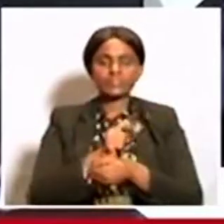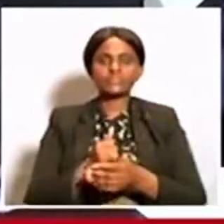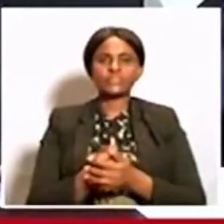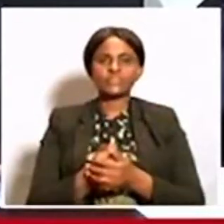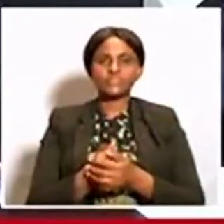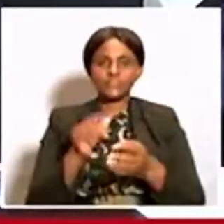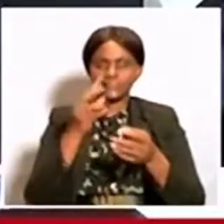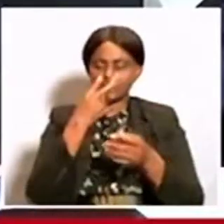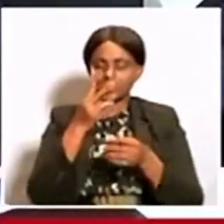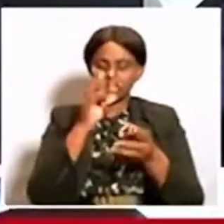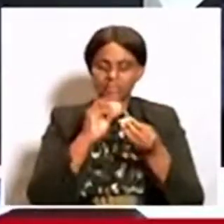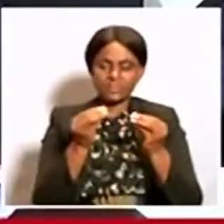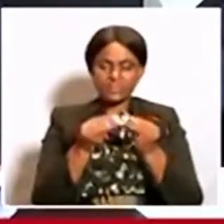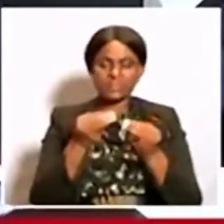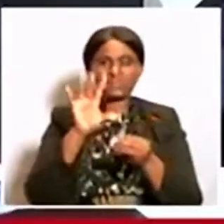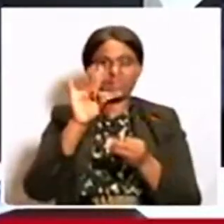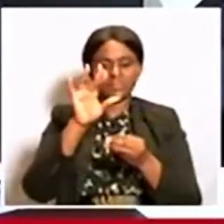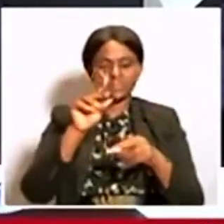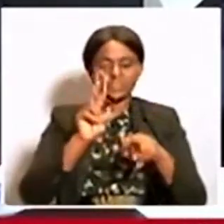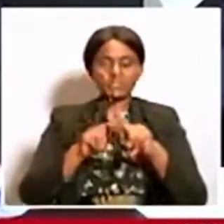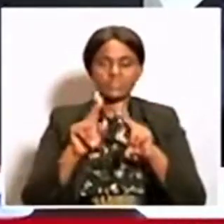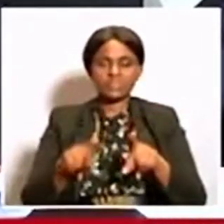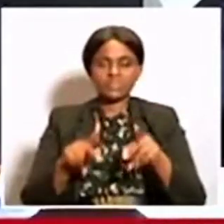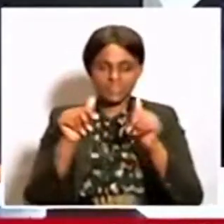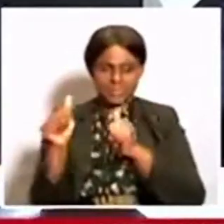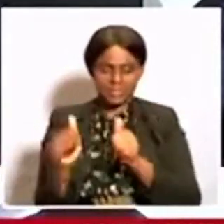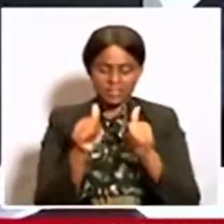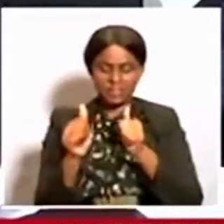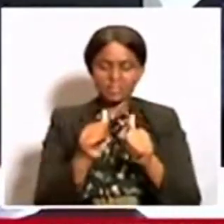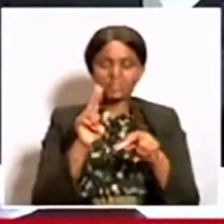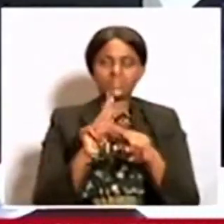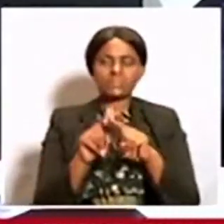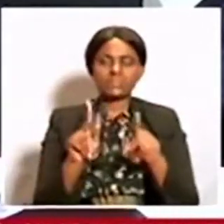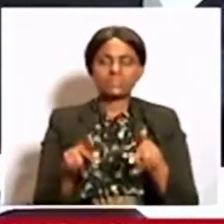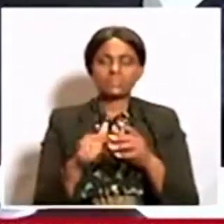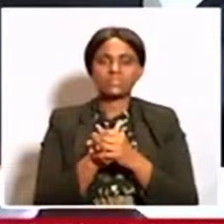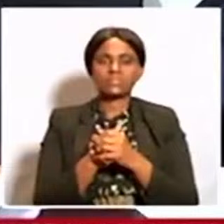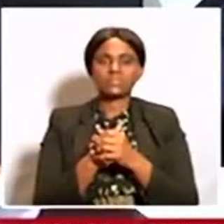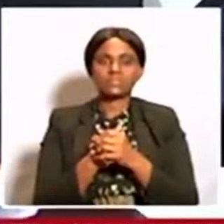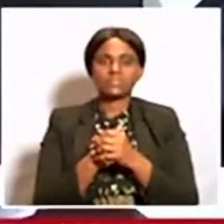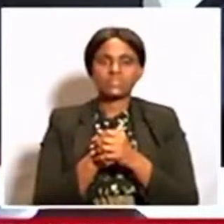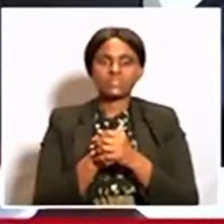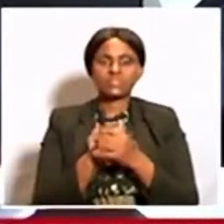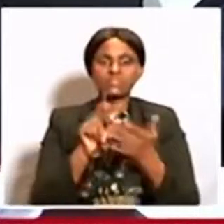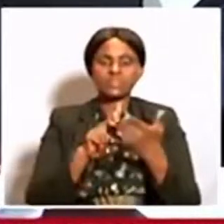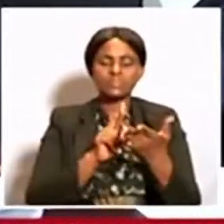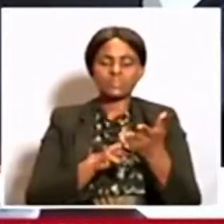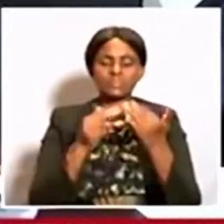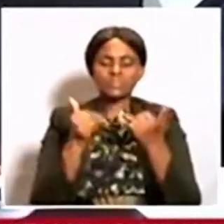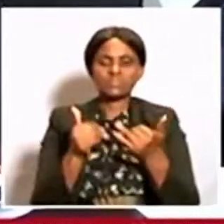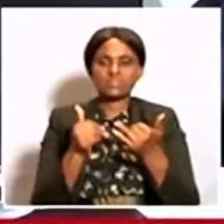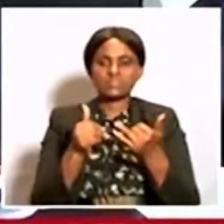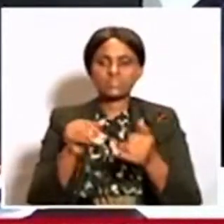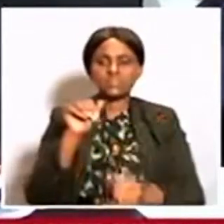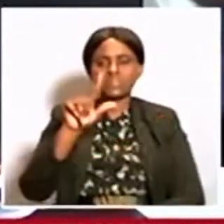See Appendix 18, Chair. Action taken, Chair. Management wishes to report that out of the